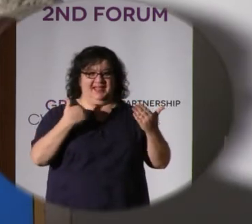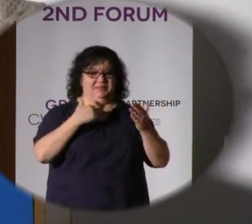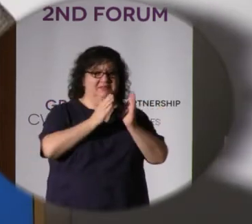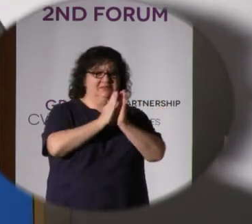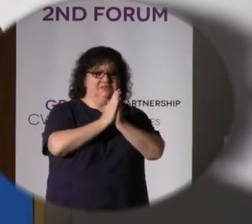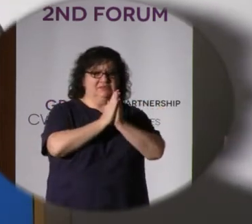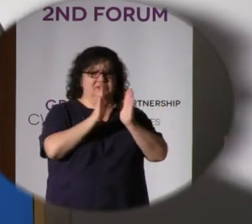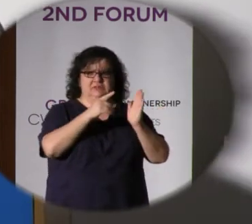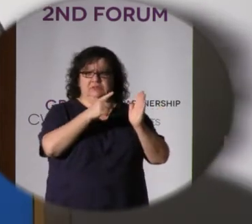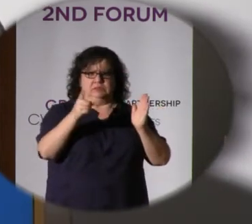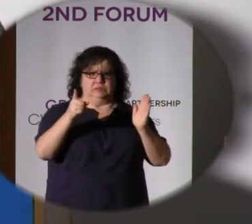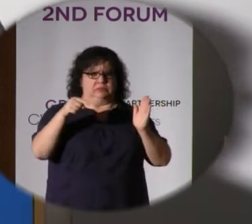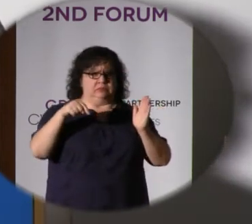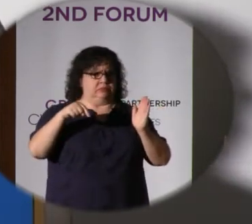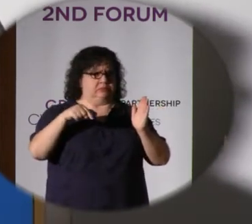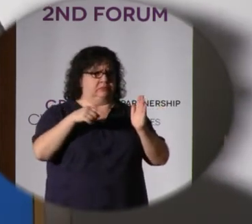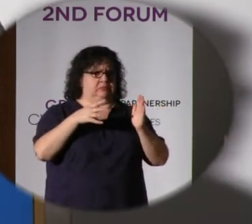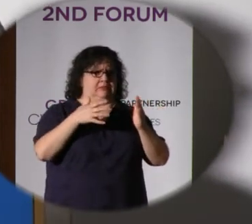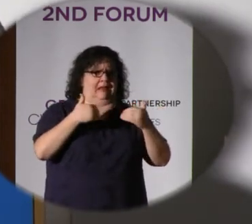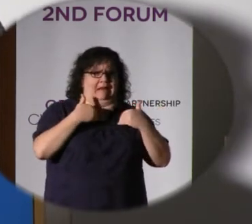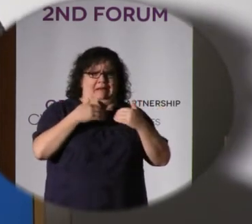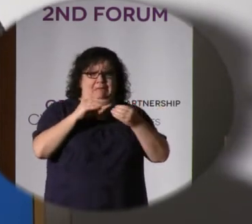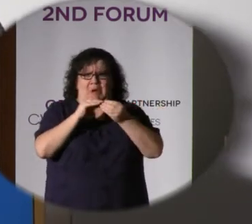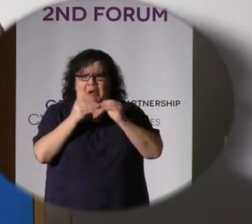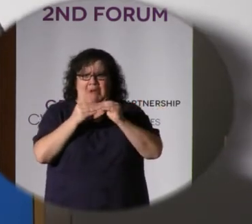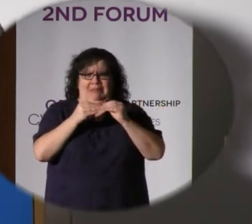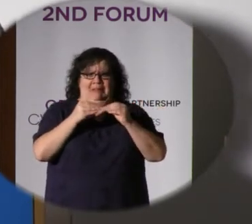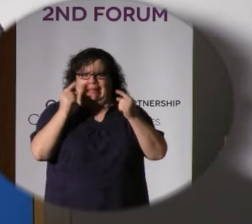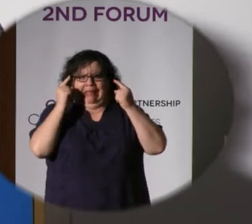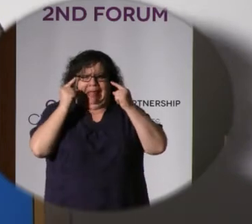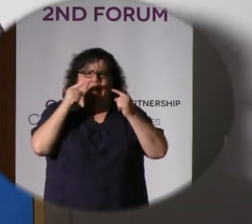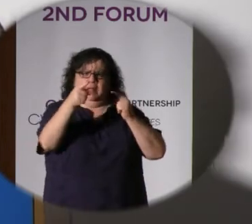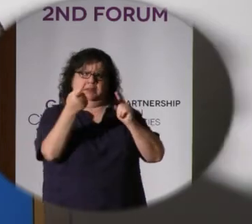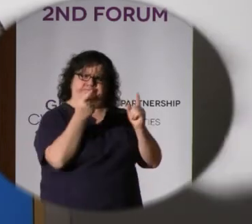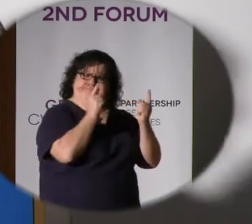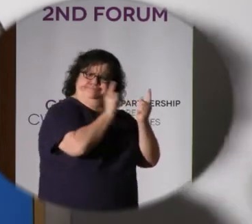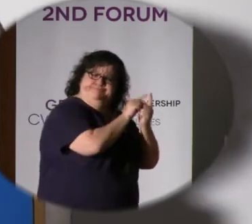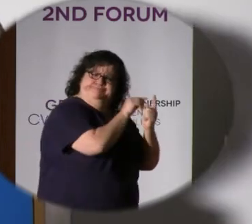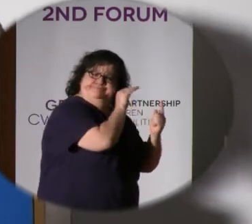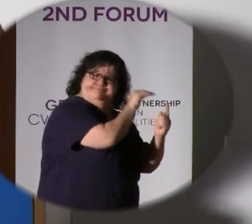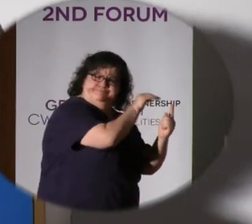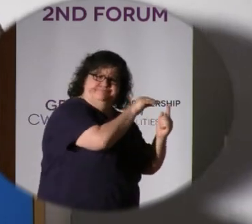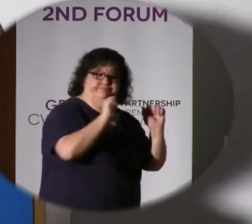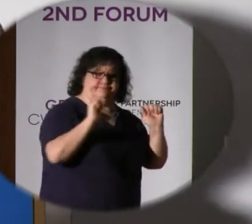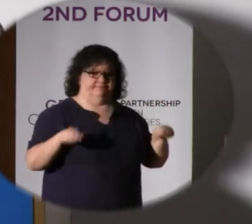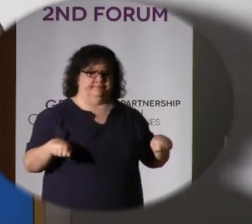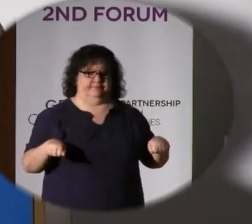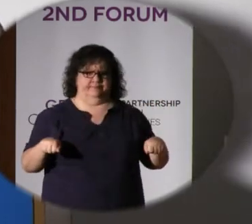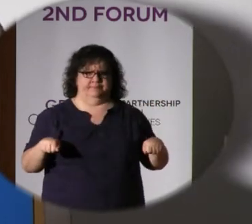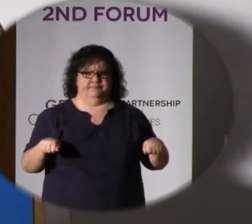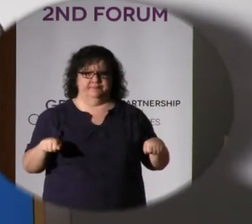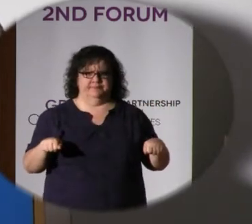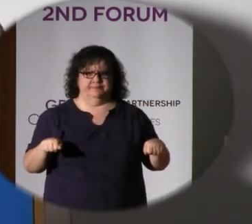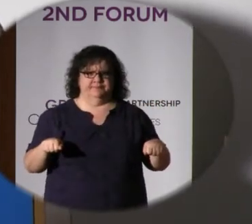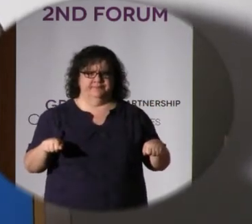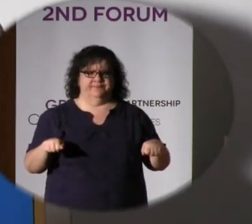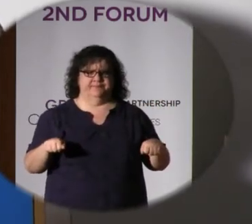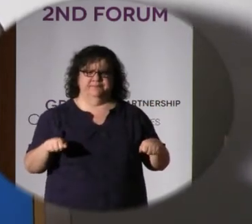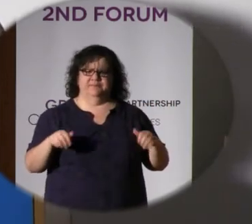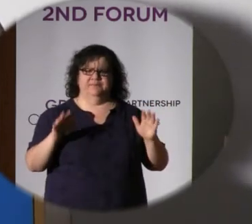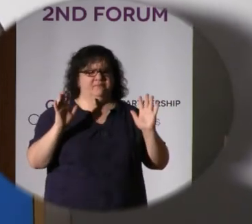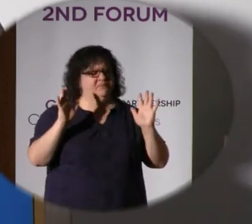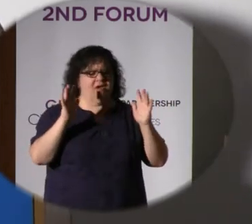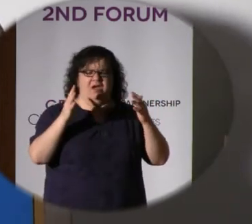here during the coffee break or lunch, and feel free to talk to me about anything that